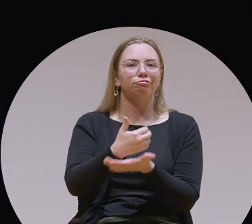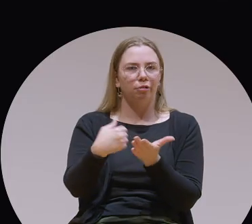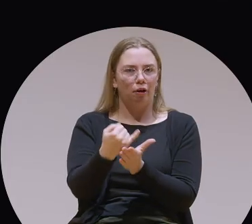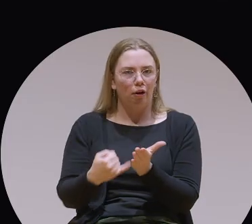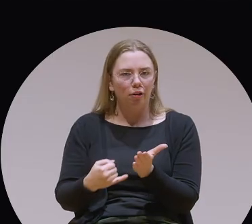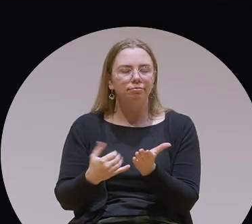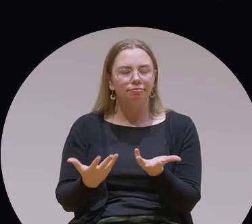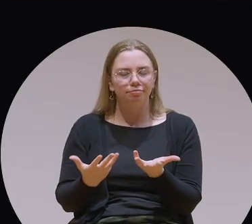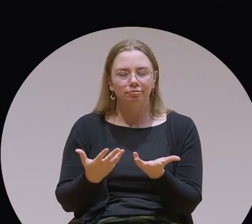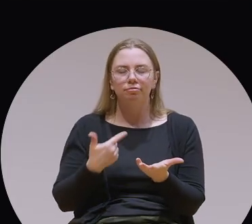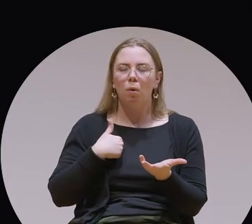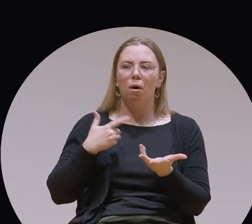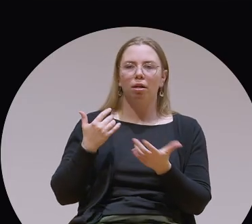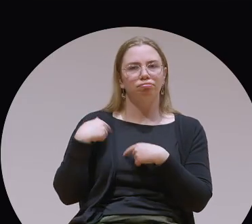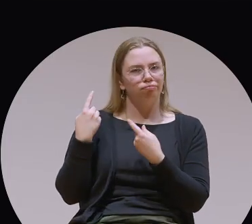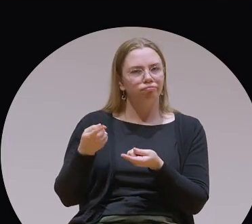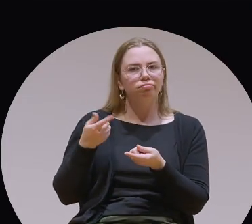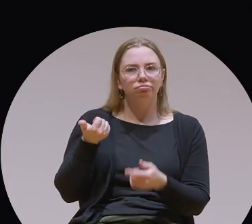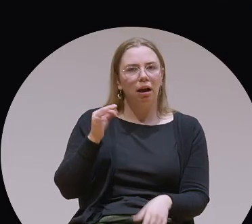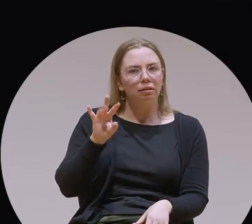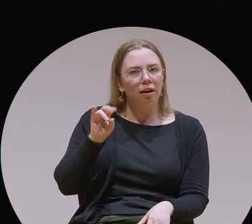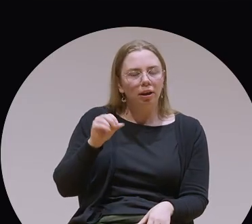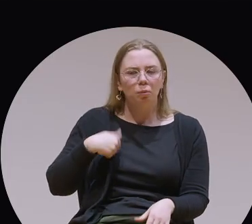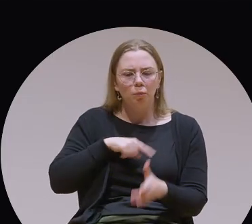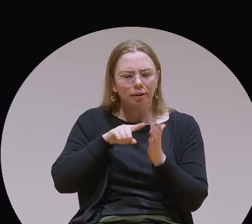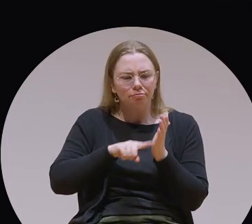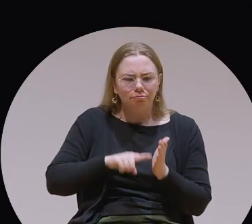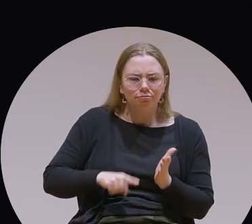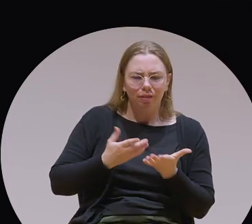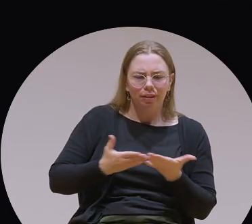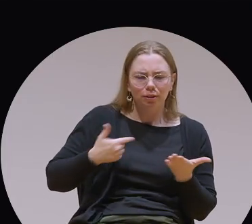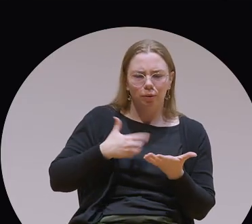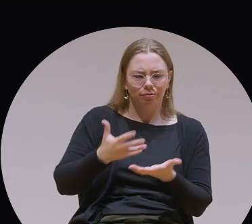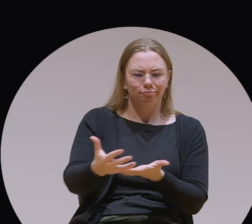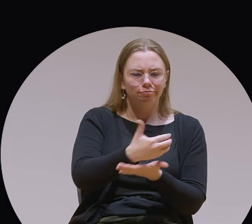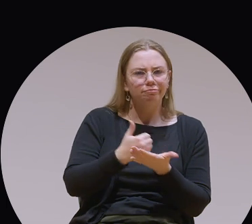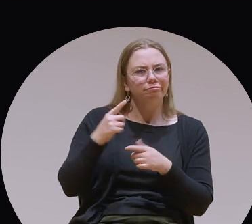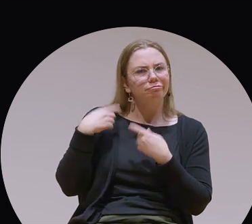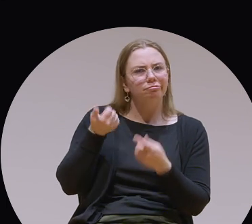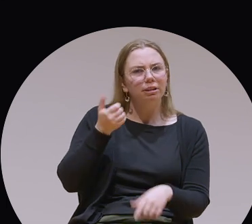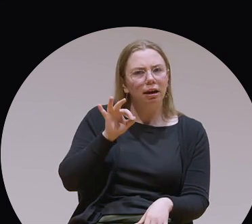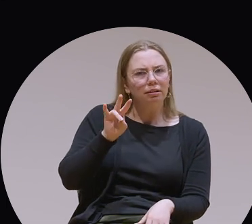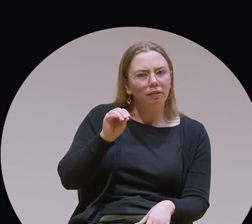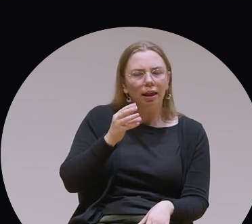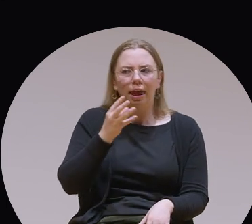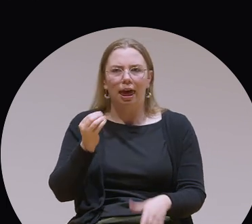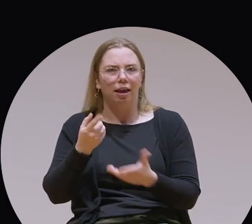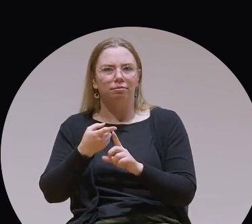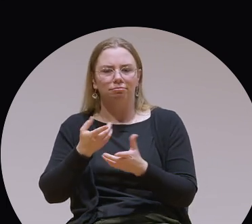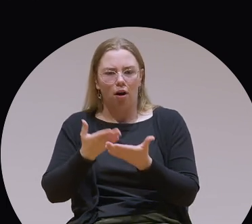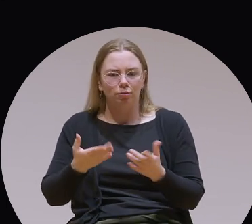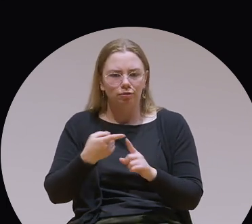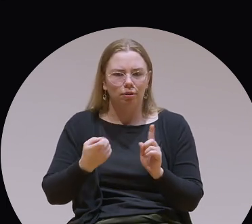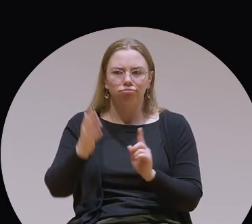antiquities acquired since 1970, and also looking at antiquities acquired since 1970, which were